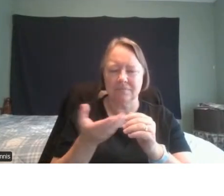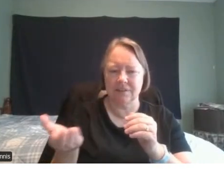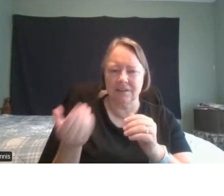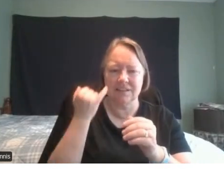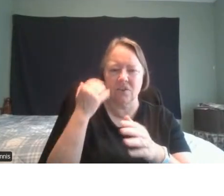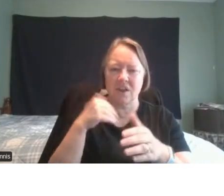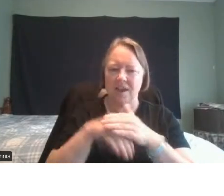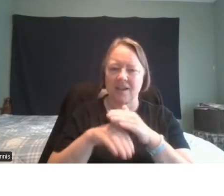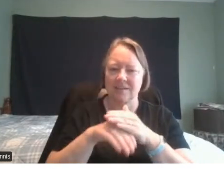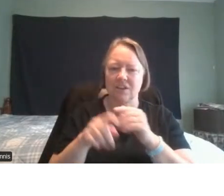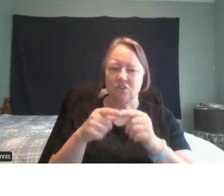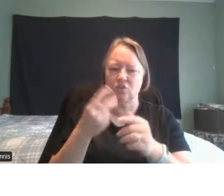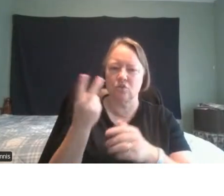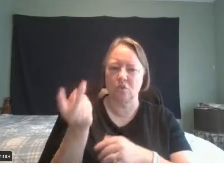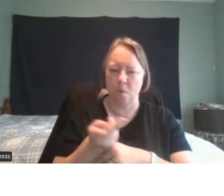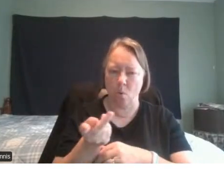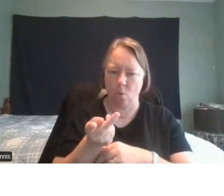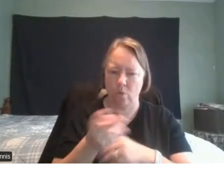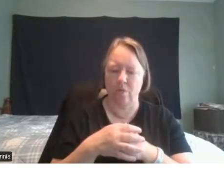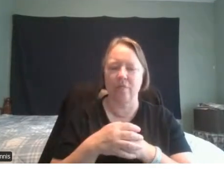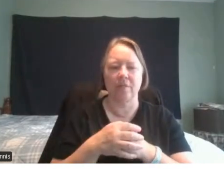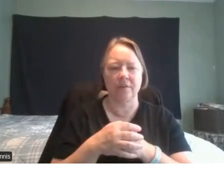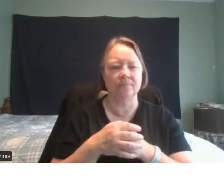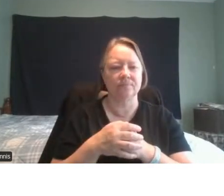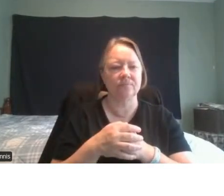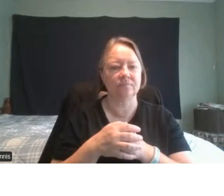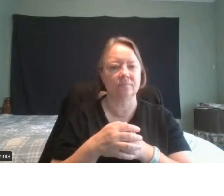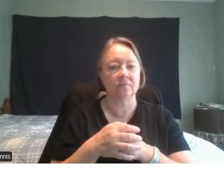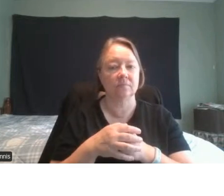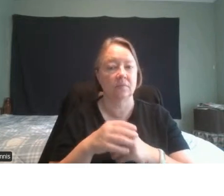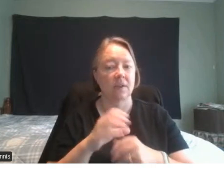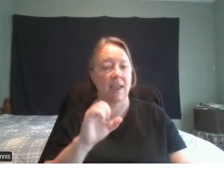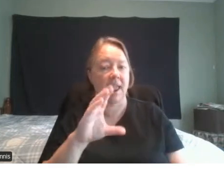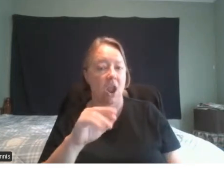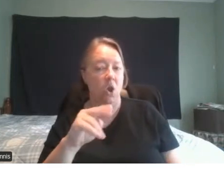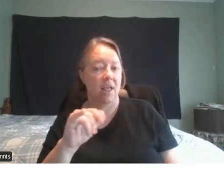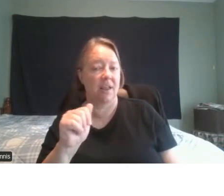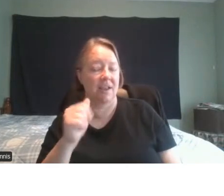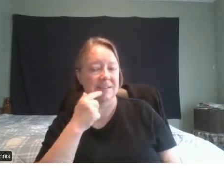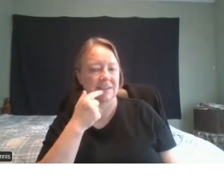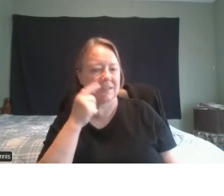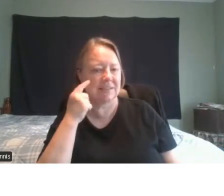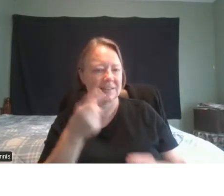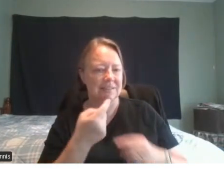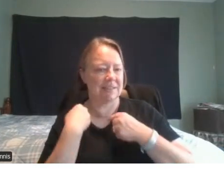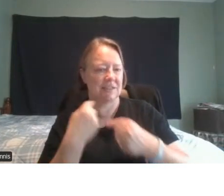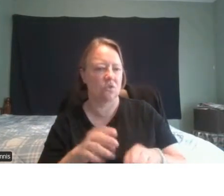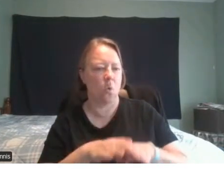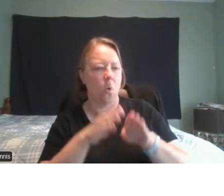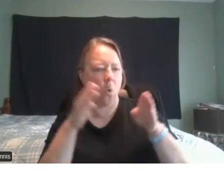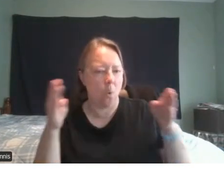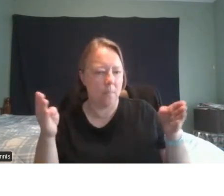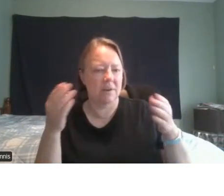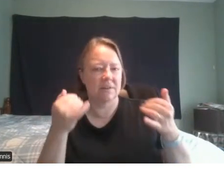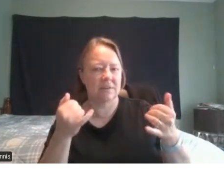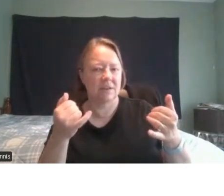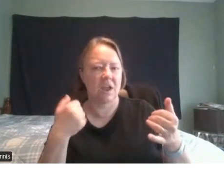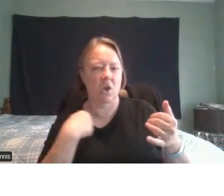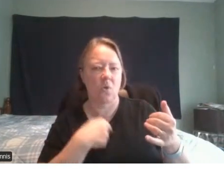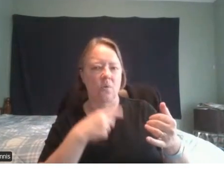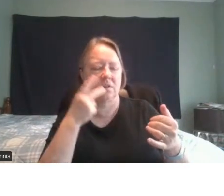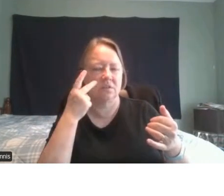to both. Yeah, we have been, since the opening of the Scratch conference today, we've saw like